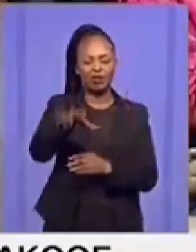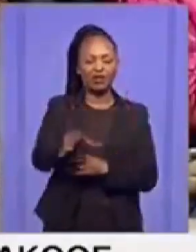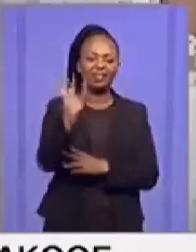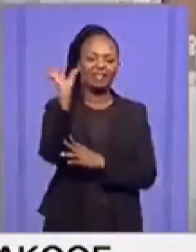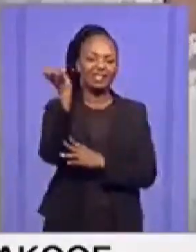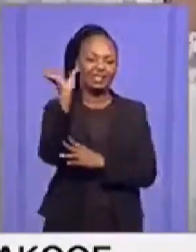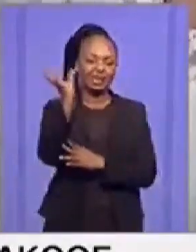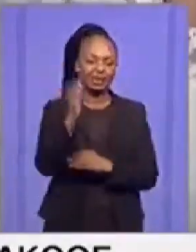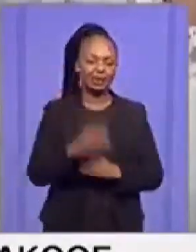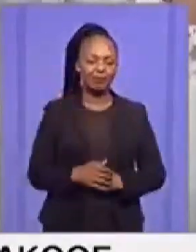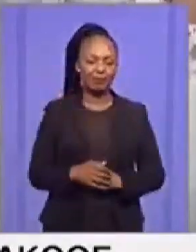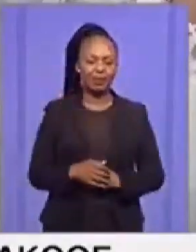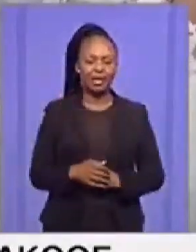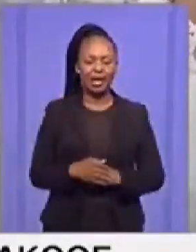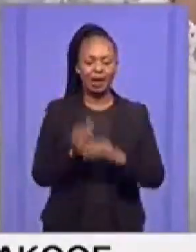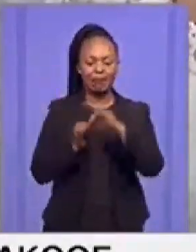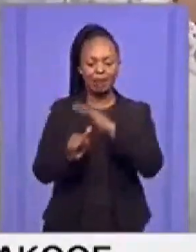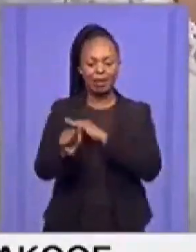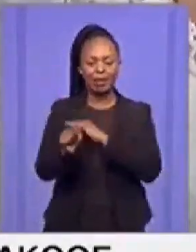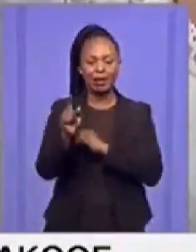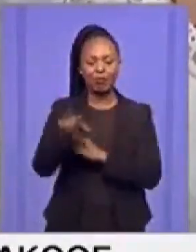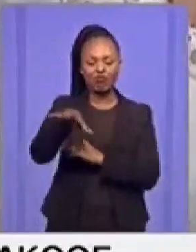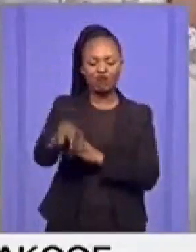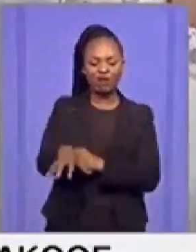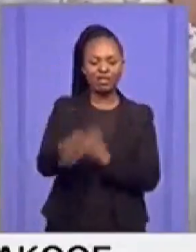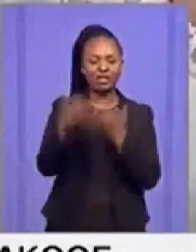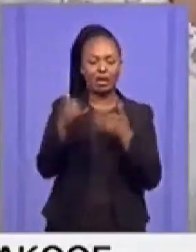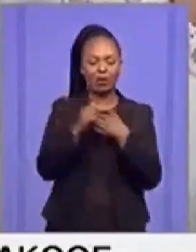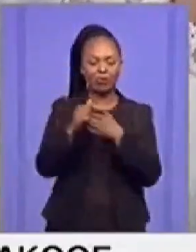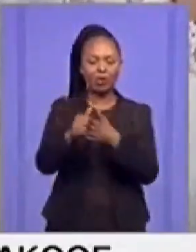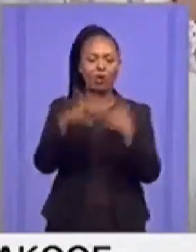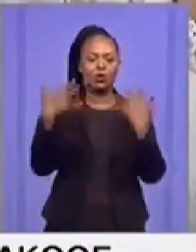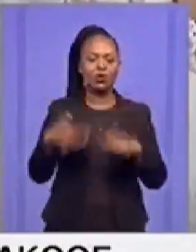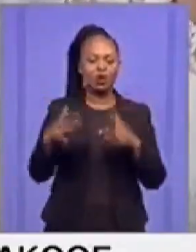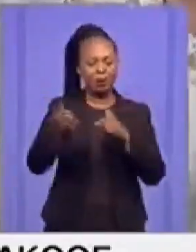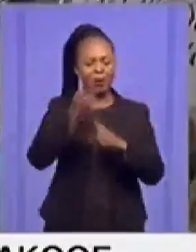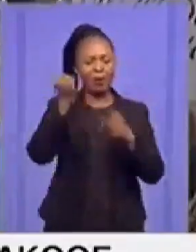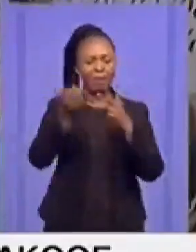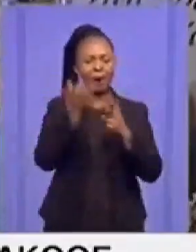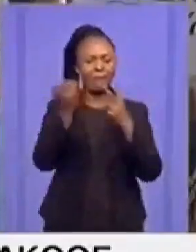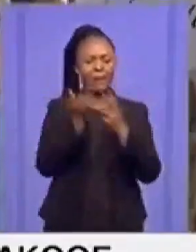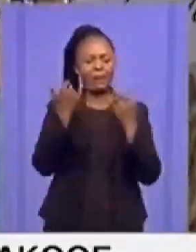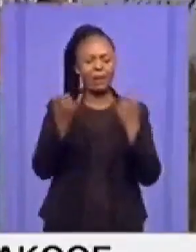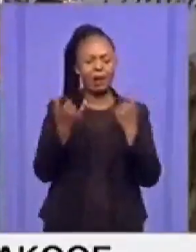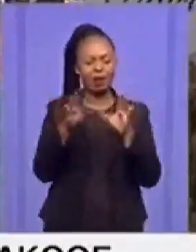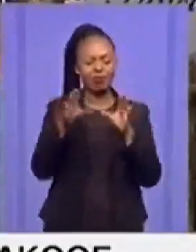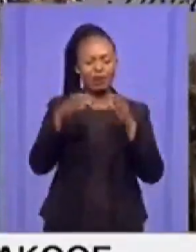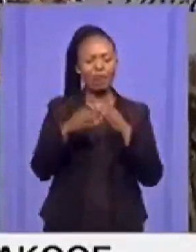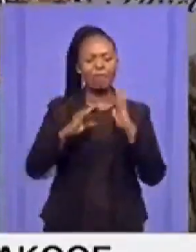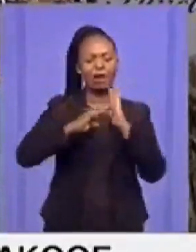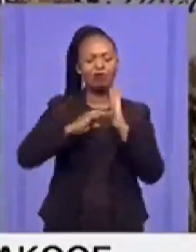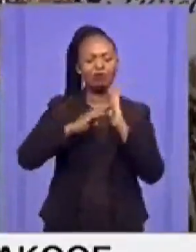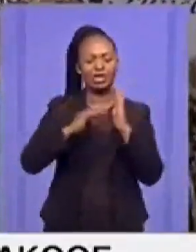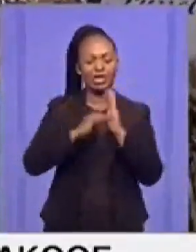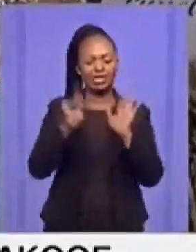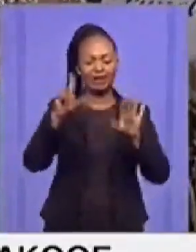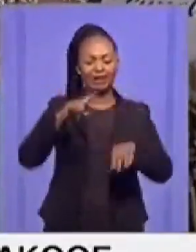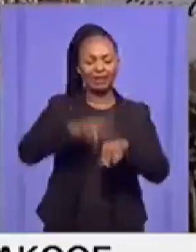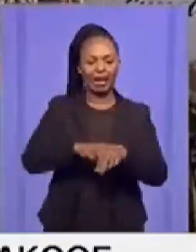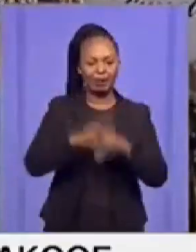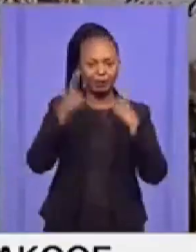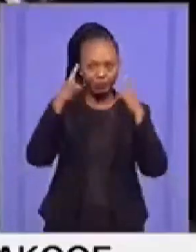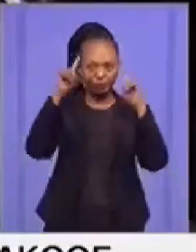State. Tlasa boetapele ba hae, province e ipabotse ka makgabane sephethong sa sehlopha sa matric makgetlo a